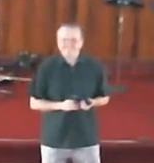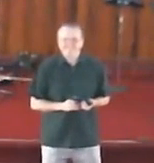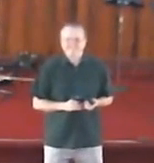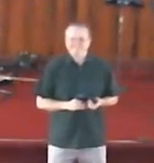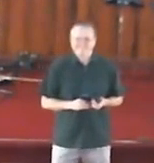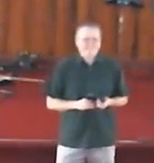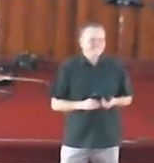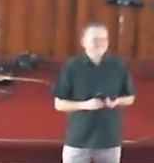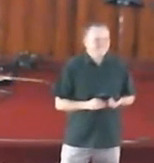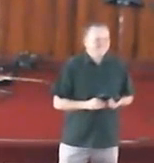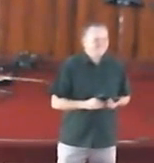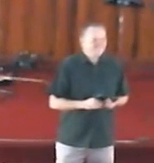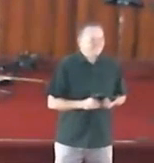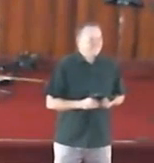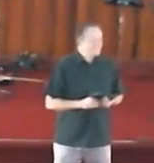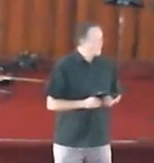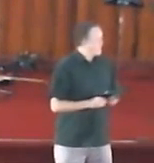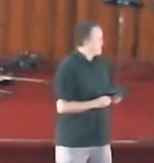work.